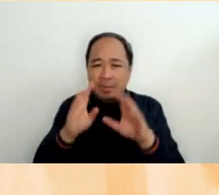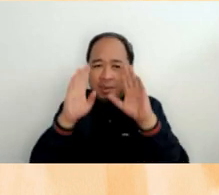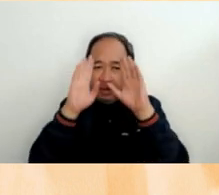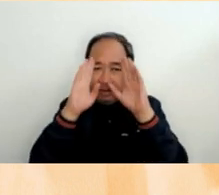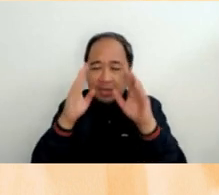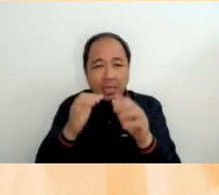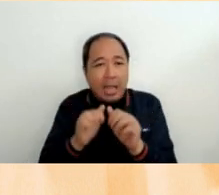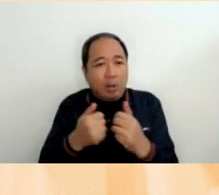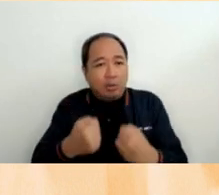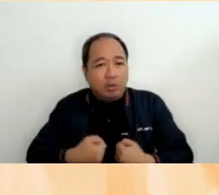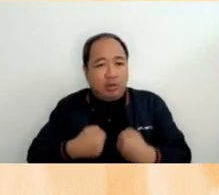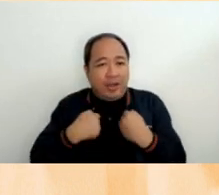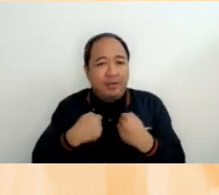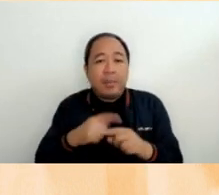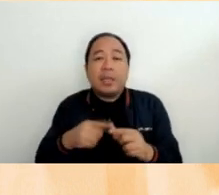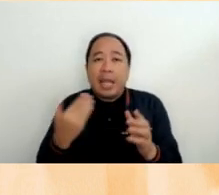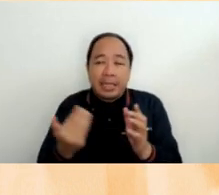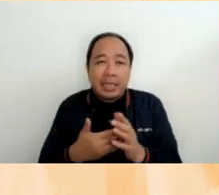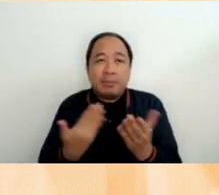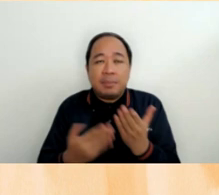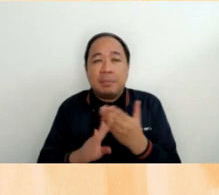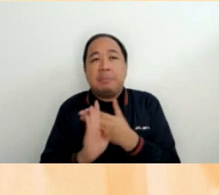their normal level of functioning.